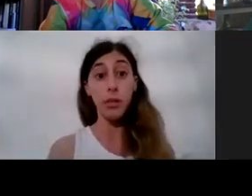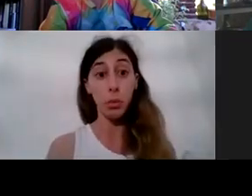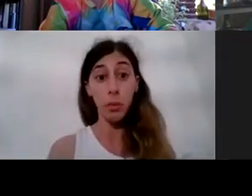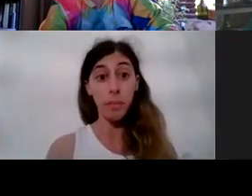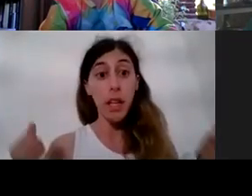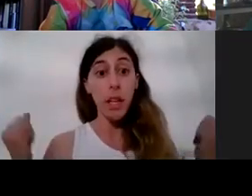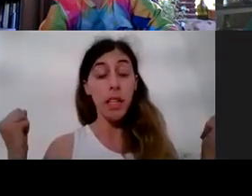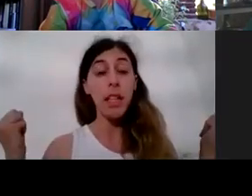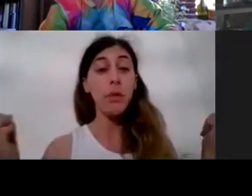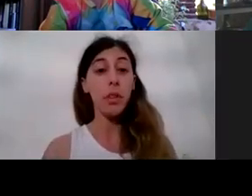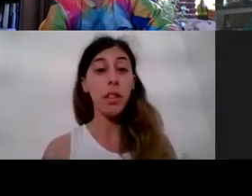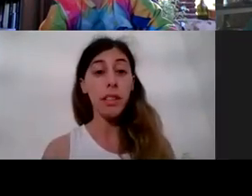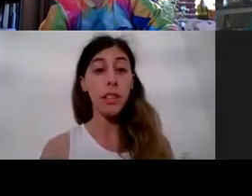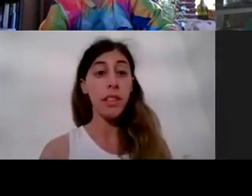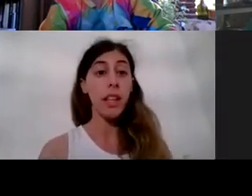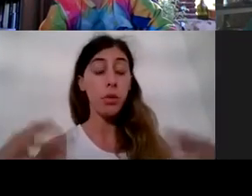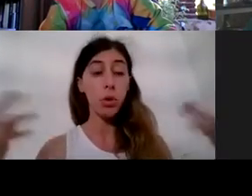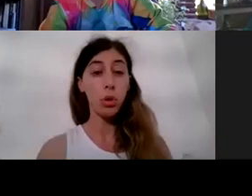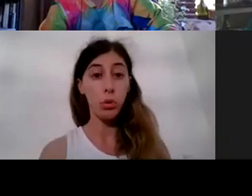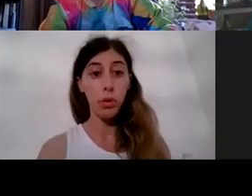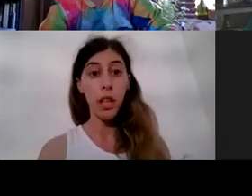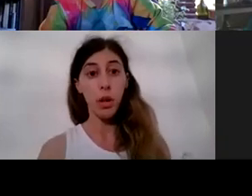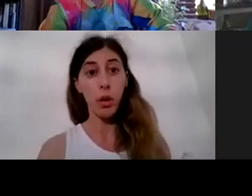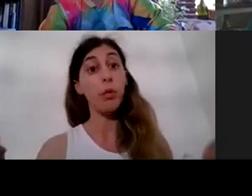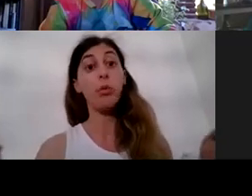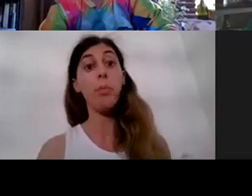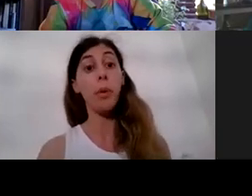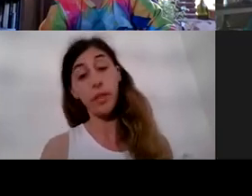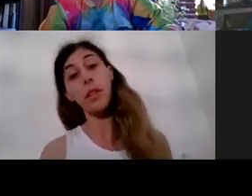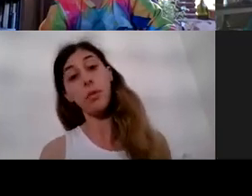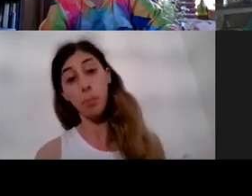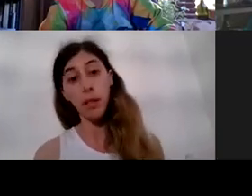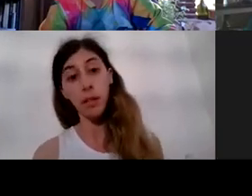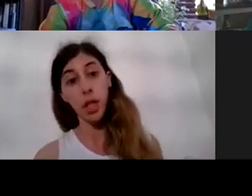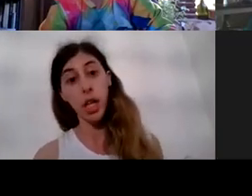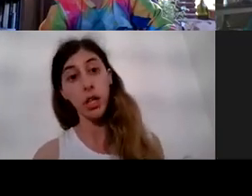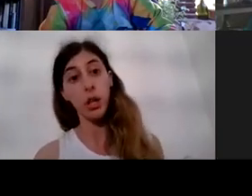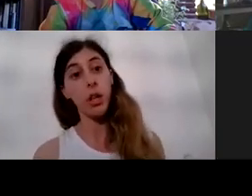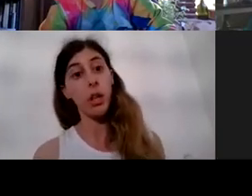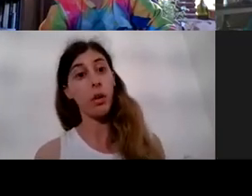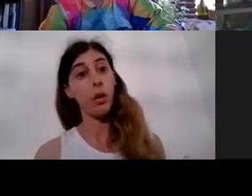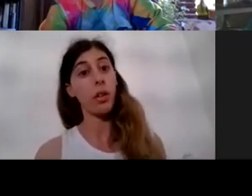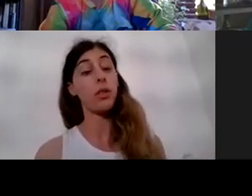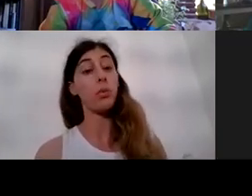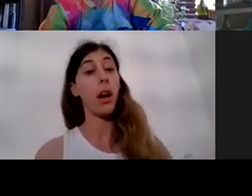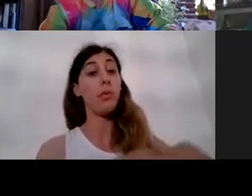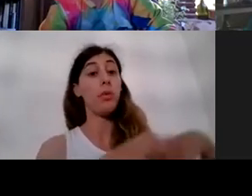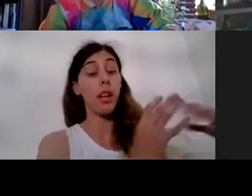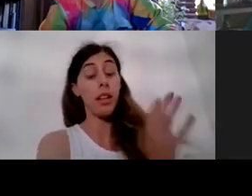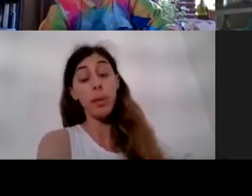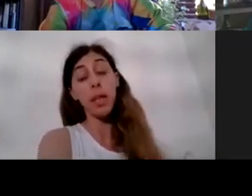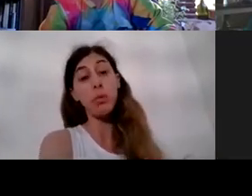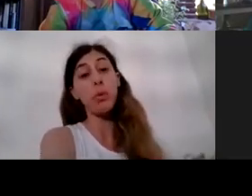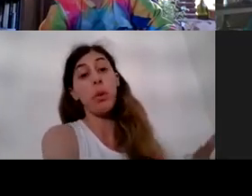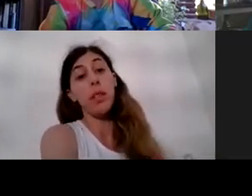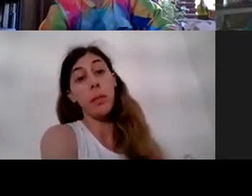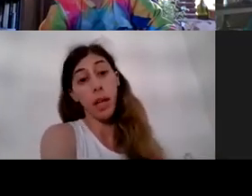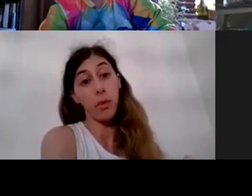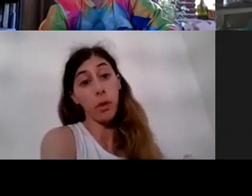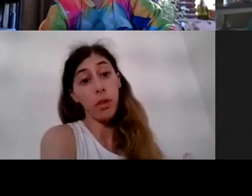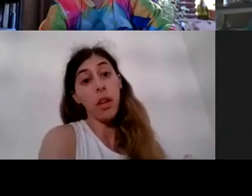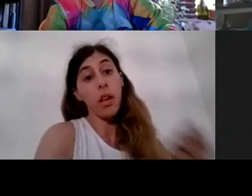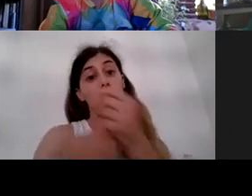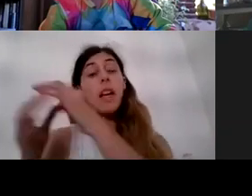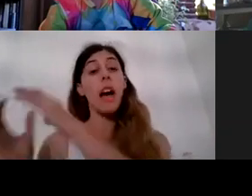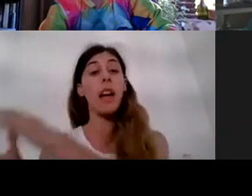see patients without the mental health certificate because the system doesn't allow them to. So